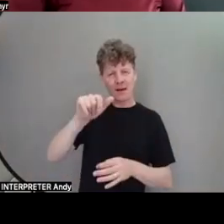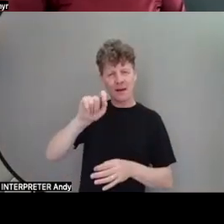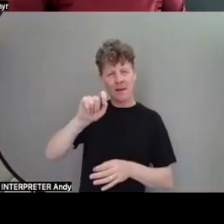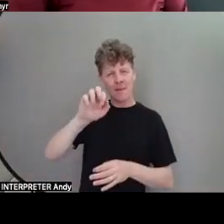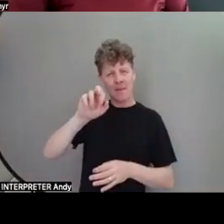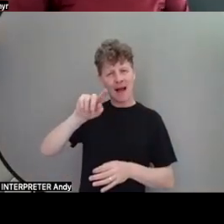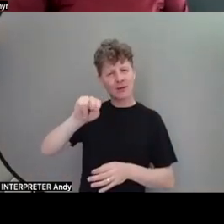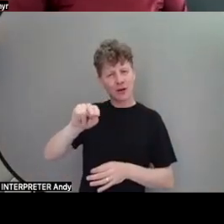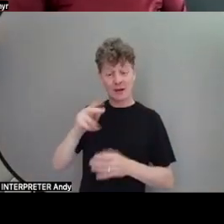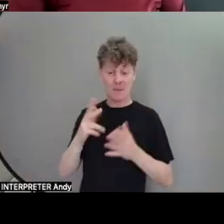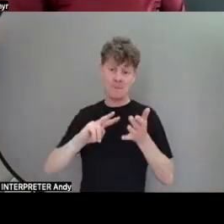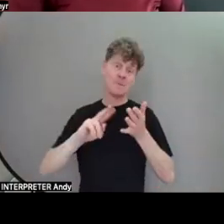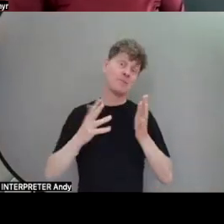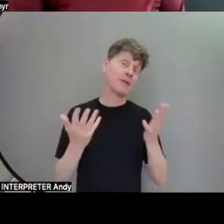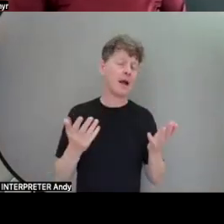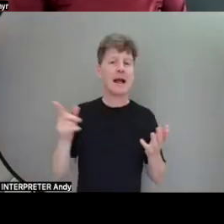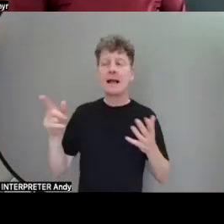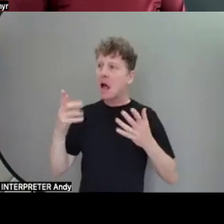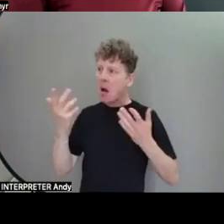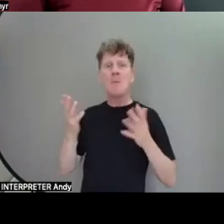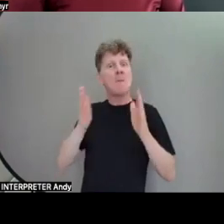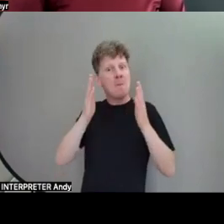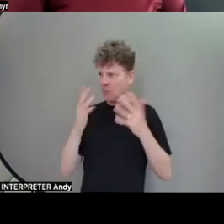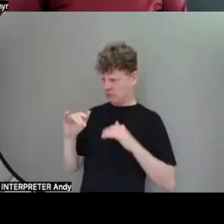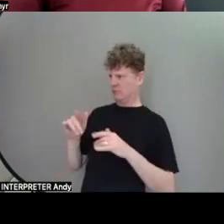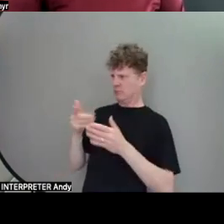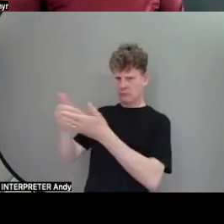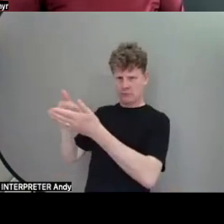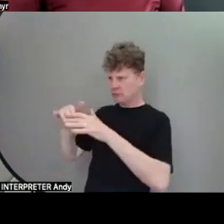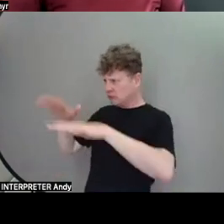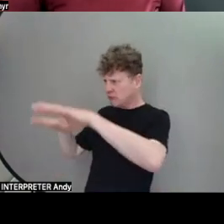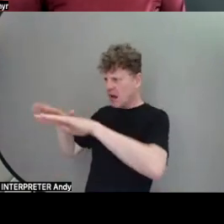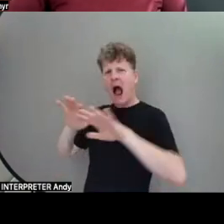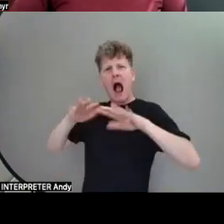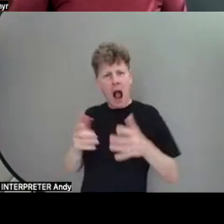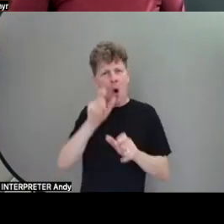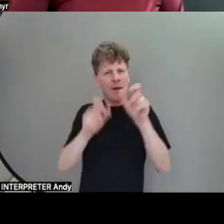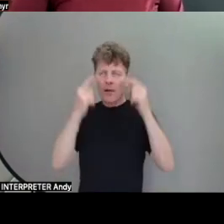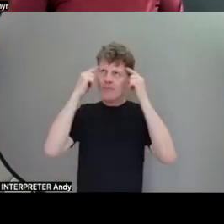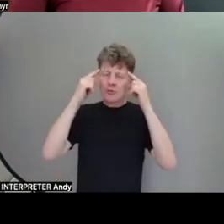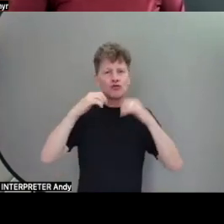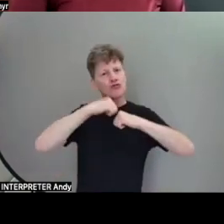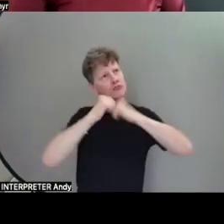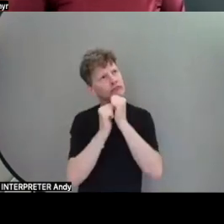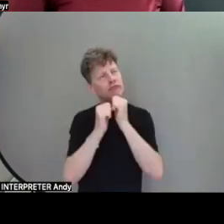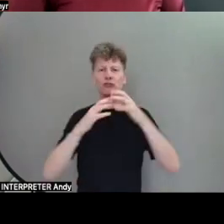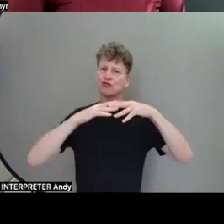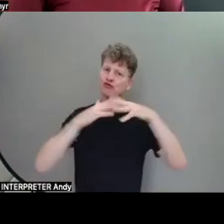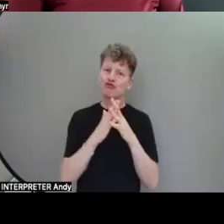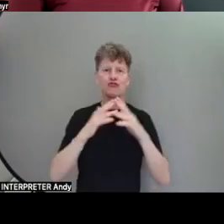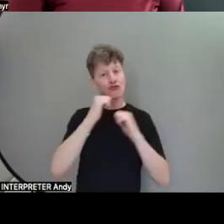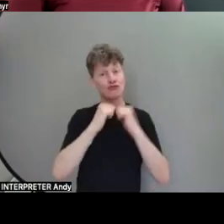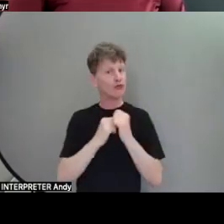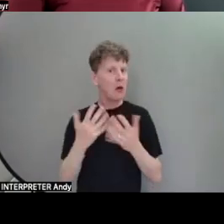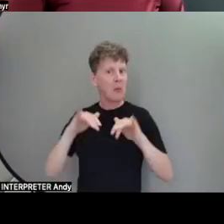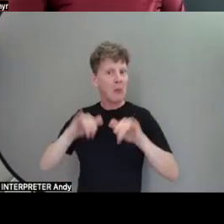principles may be guiding this how people structure their lexicons. But this also raises the key question that we address